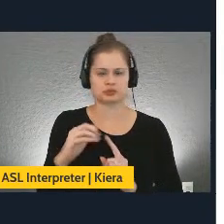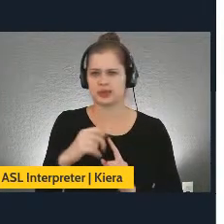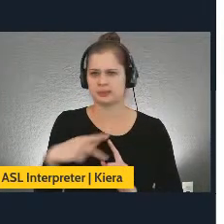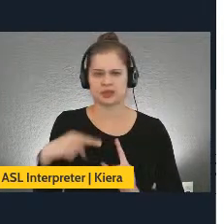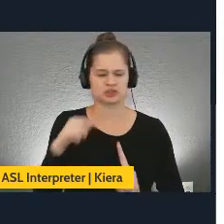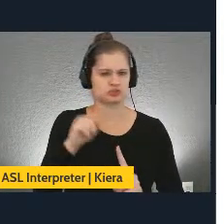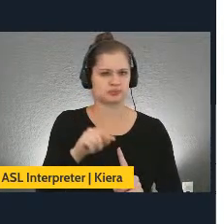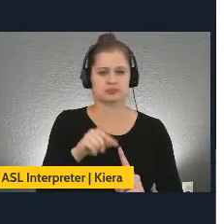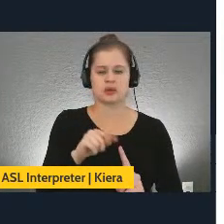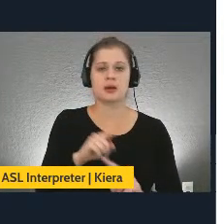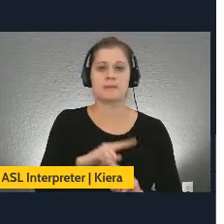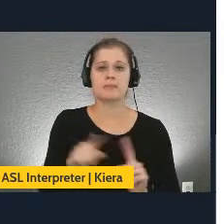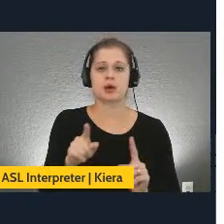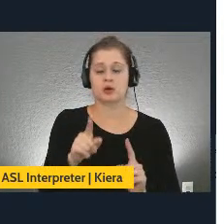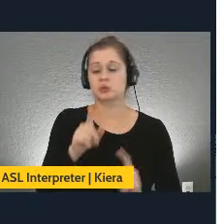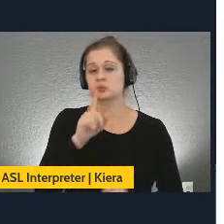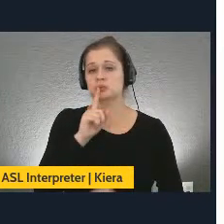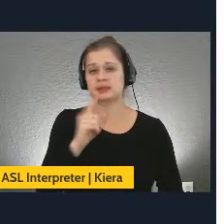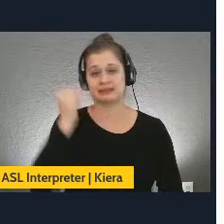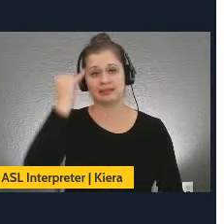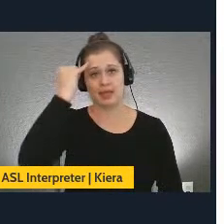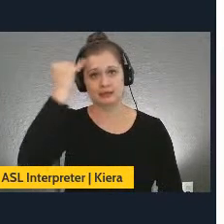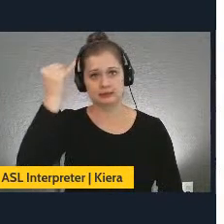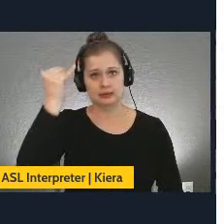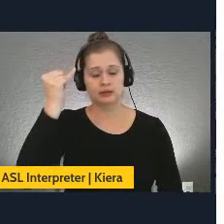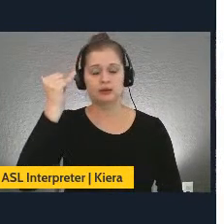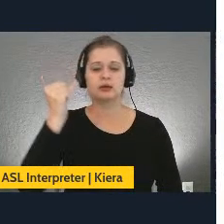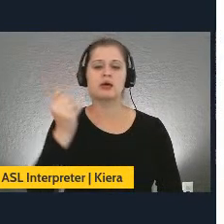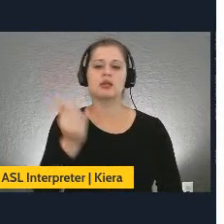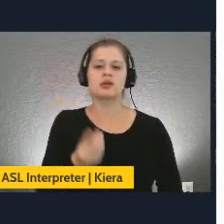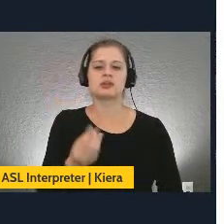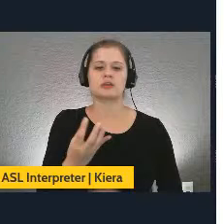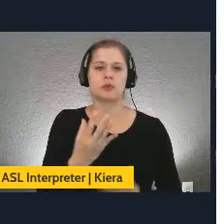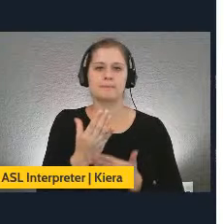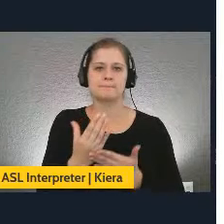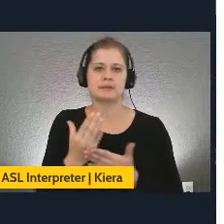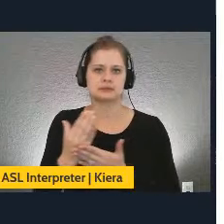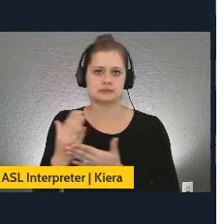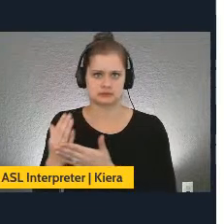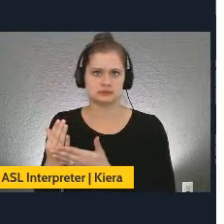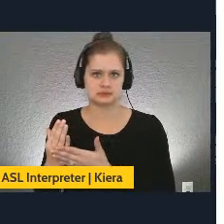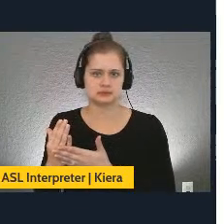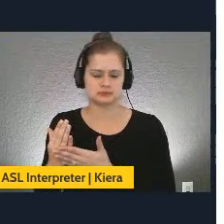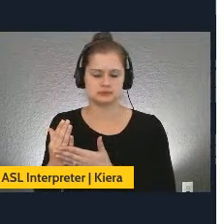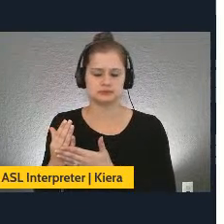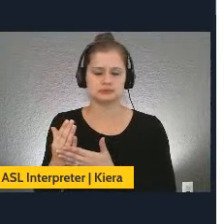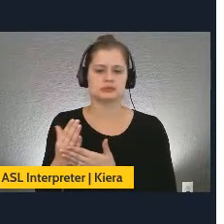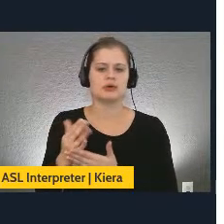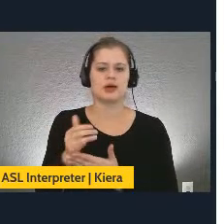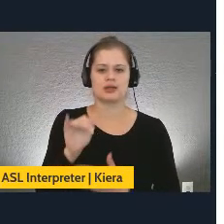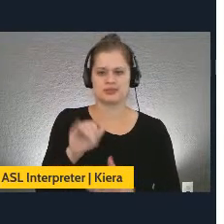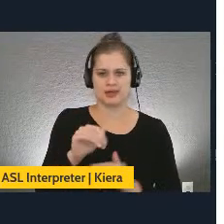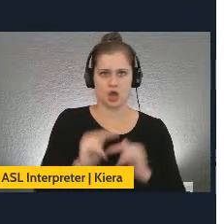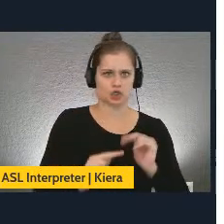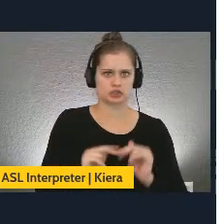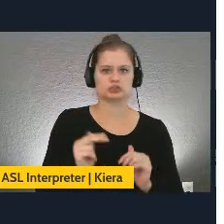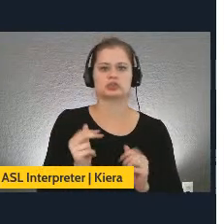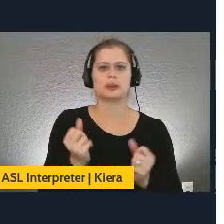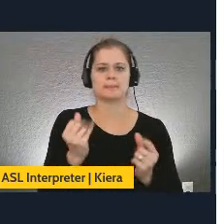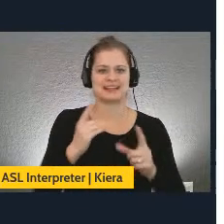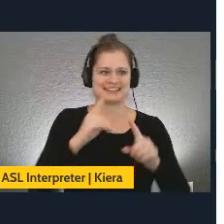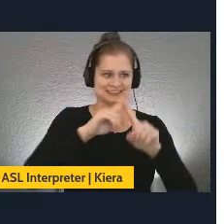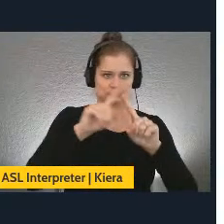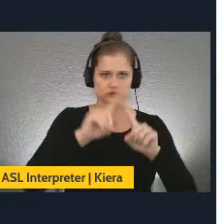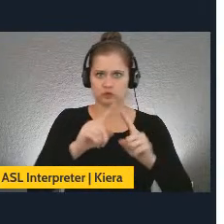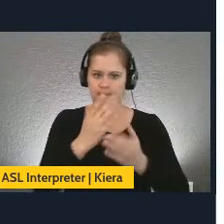point is there are several pieces in this architecture, a lot of moving parts